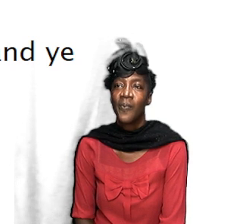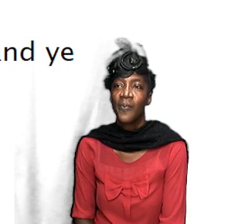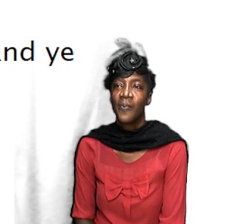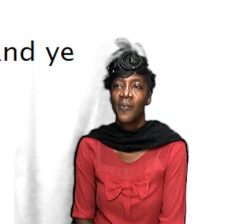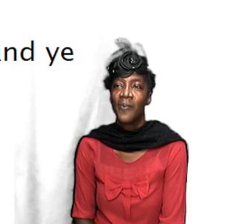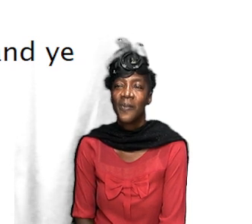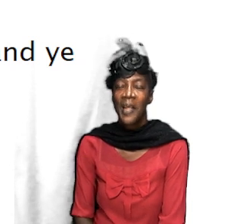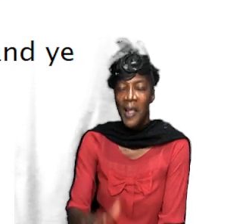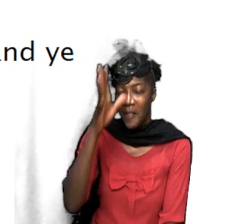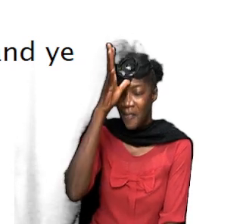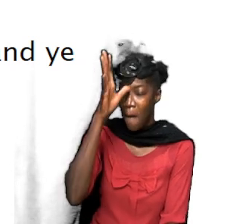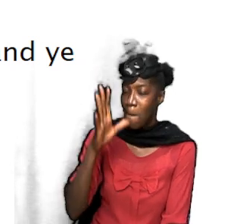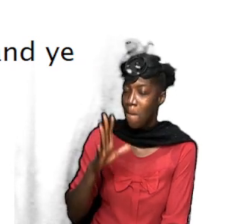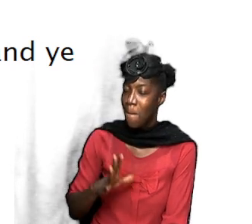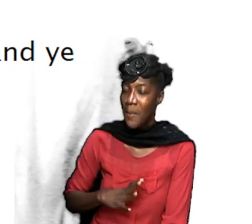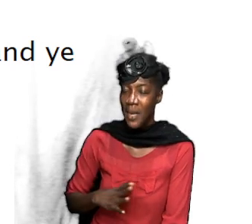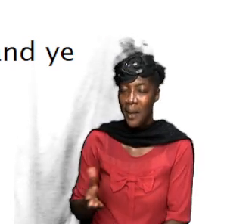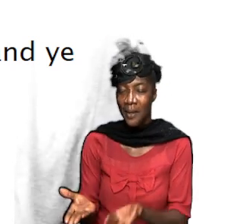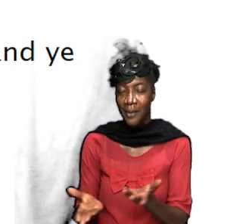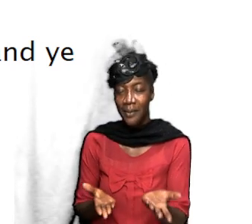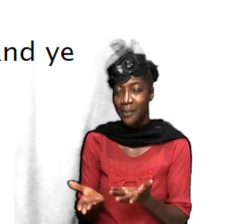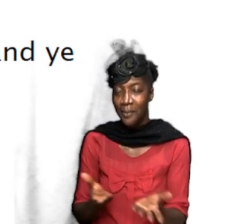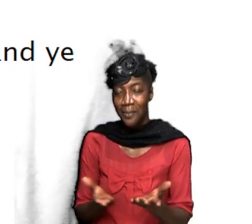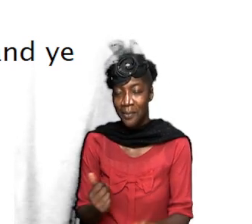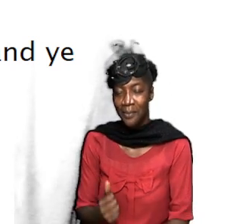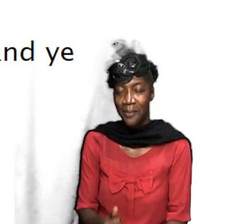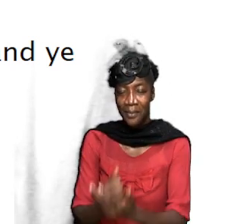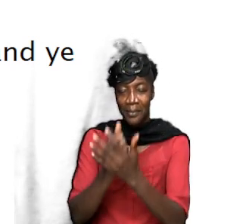and your maid servants.